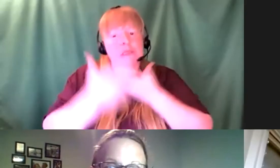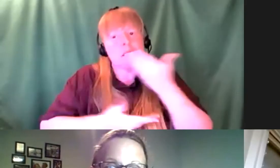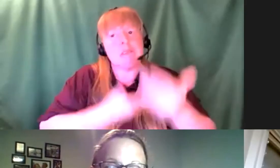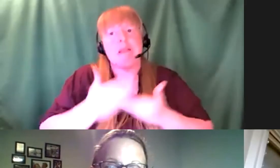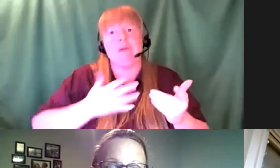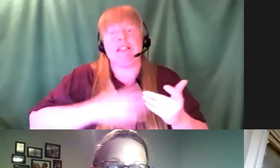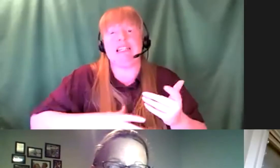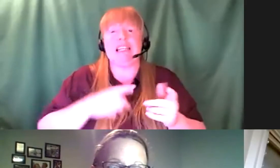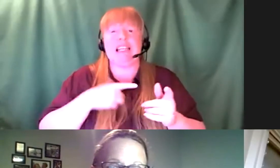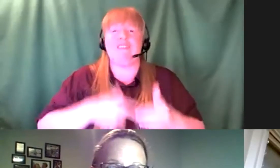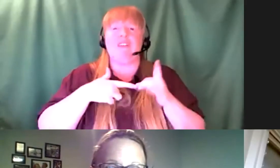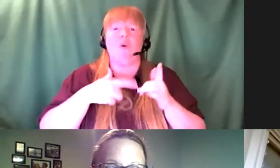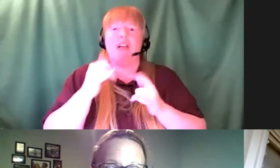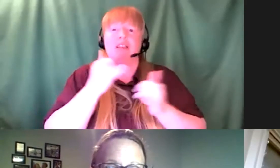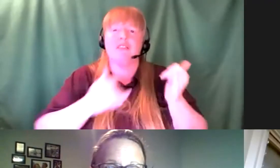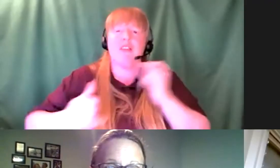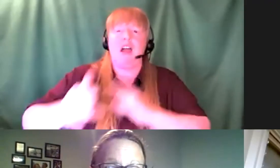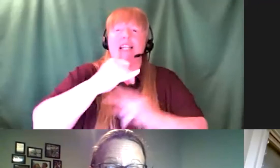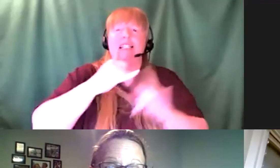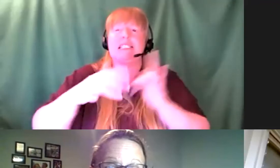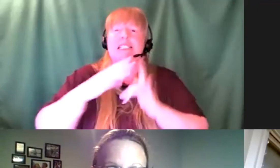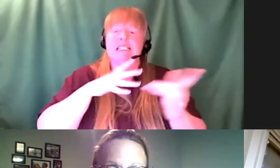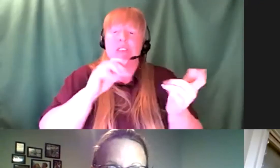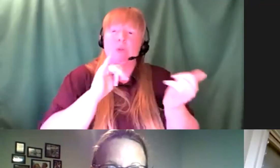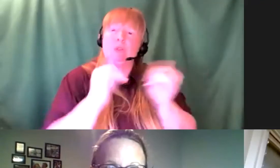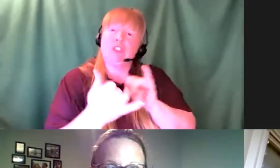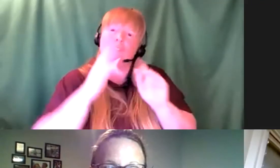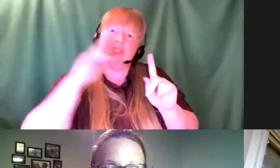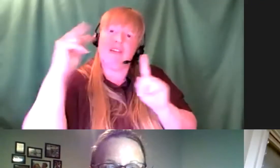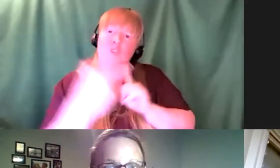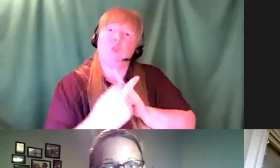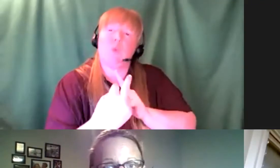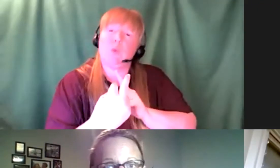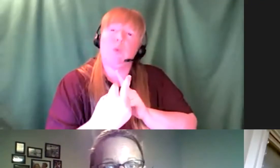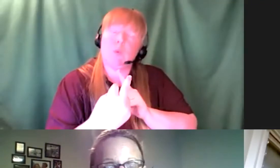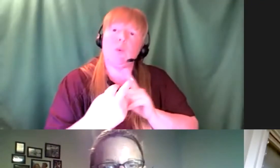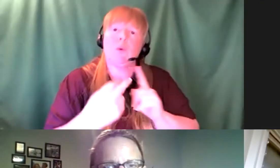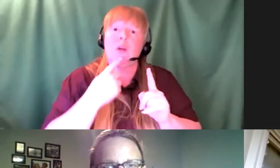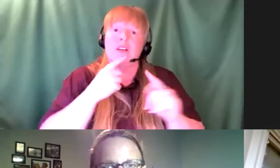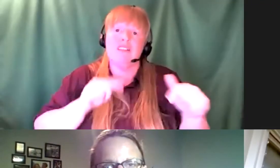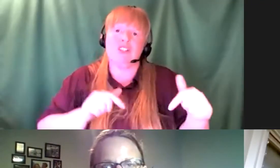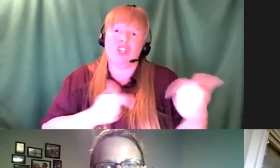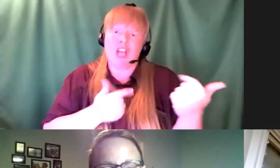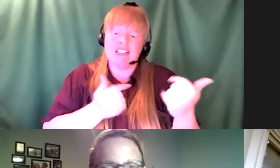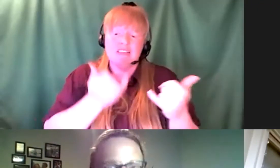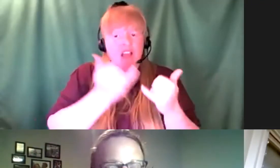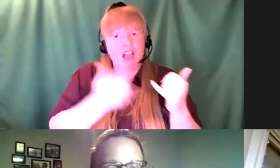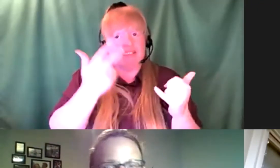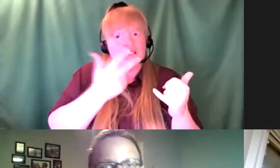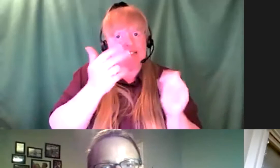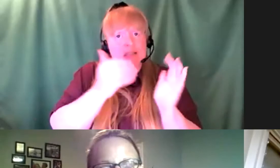shift. And I think we've got a great opportunity with the challenges of the last 18 months for people to be a bit more in